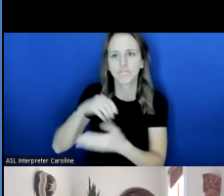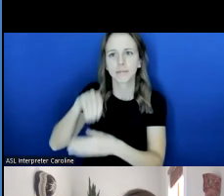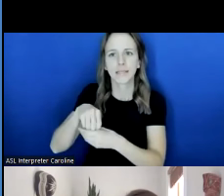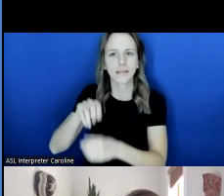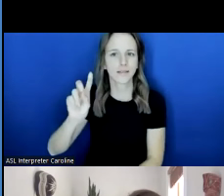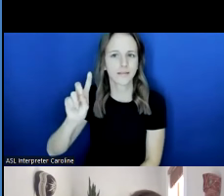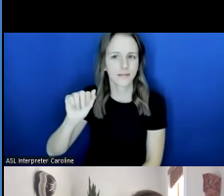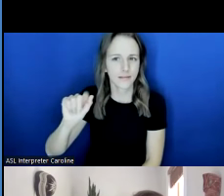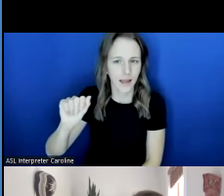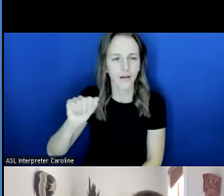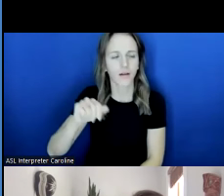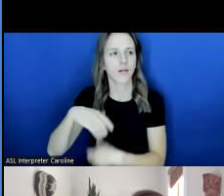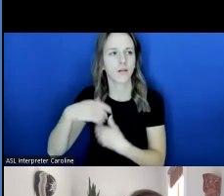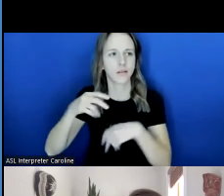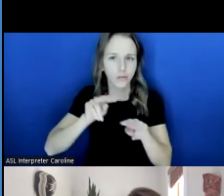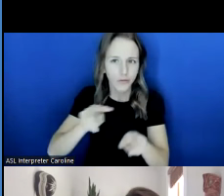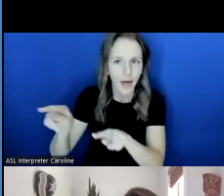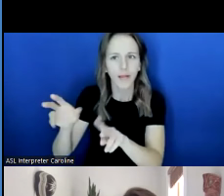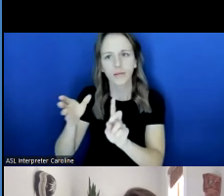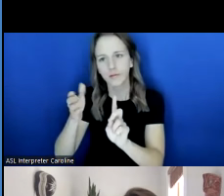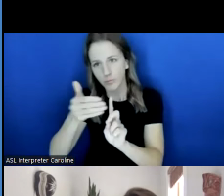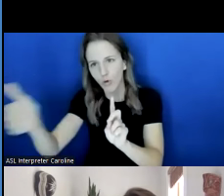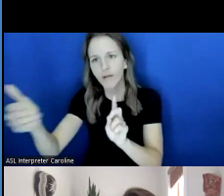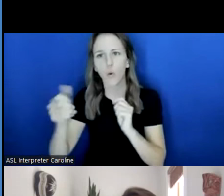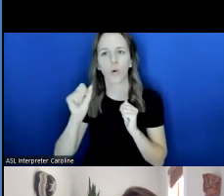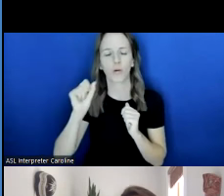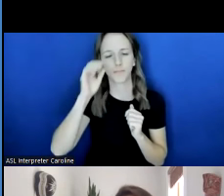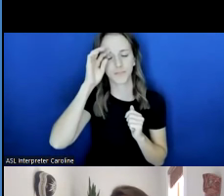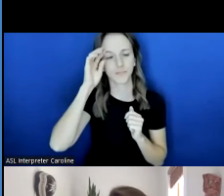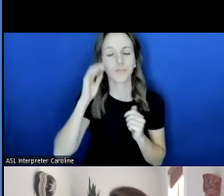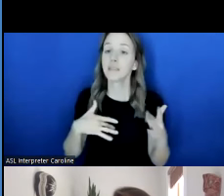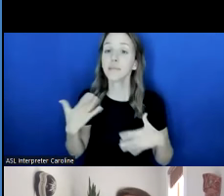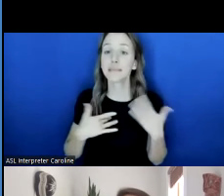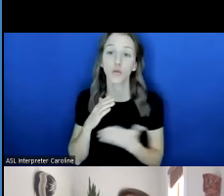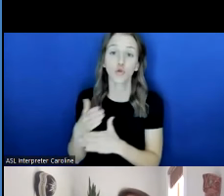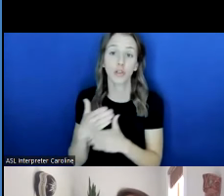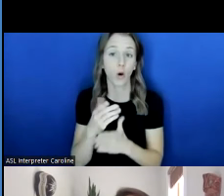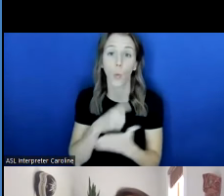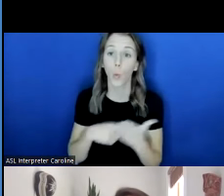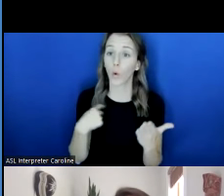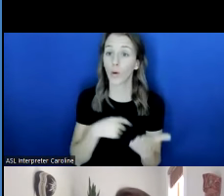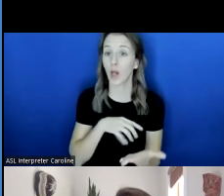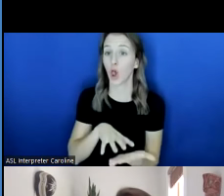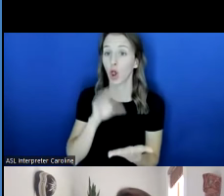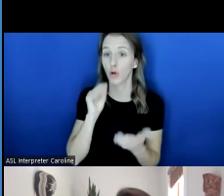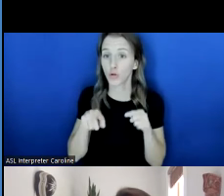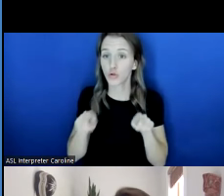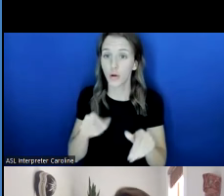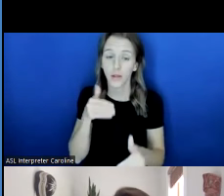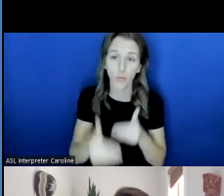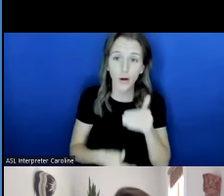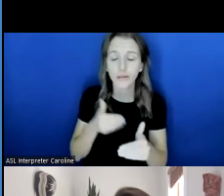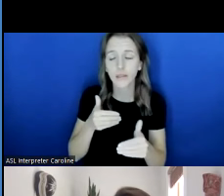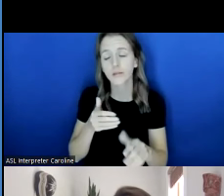going forward. So I'm excited to share what we've learned in this process and where we're headed. And yeah,